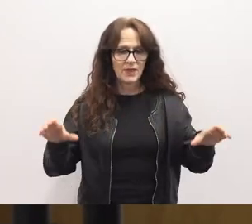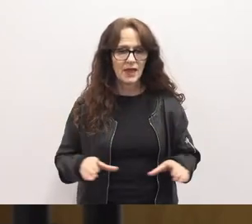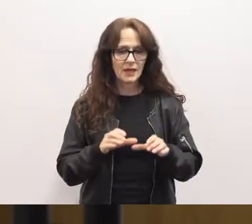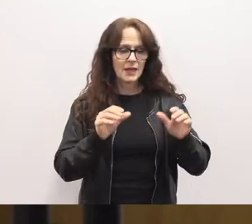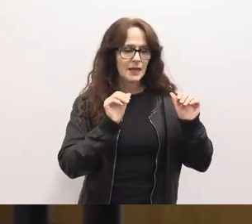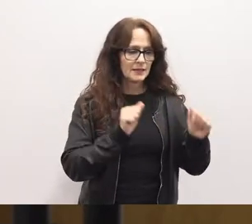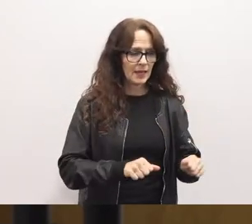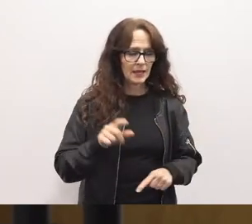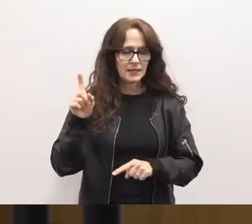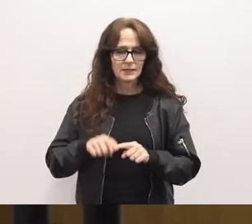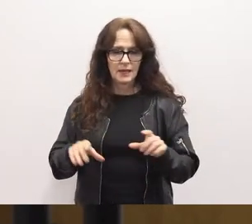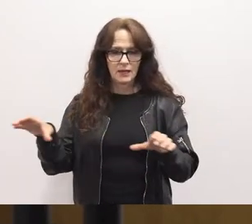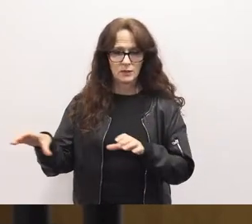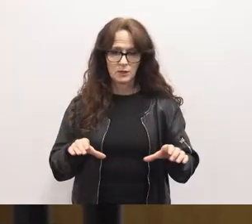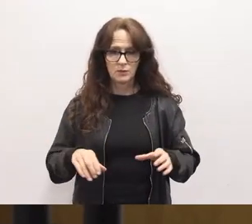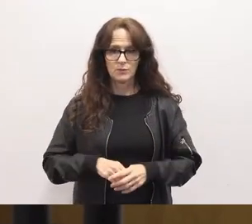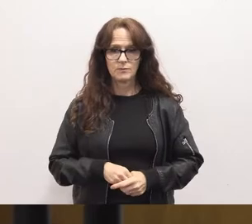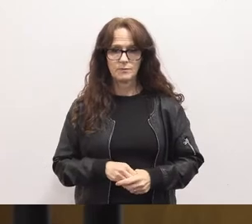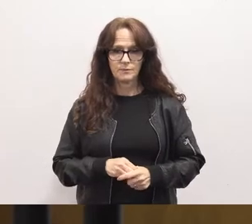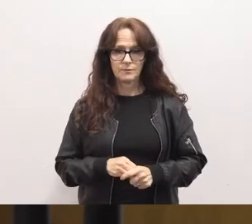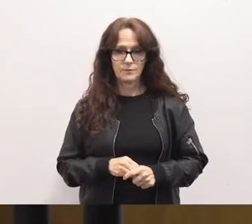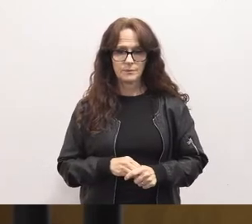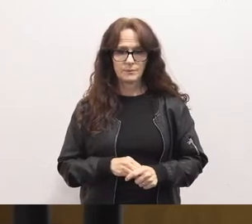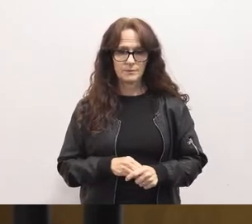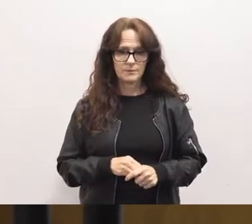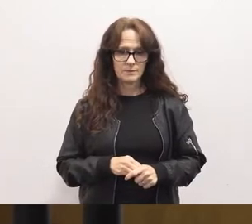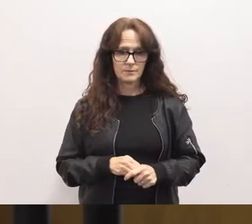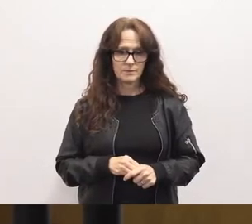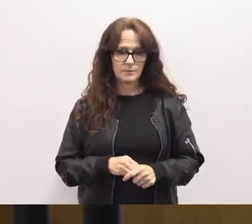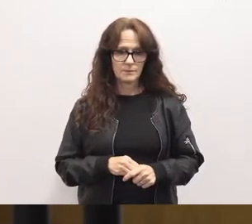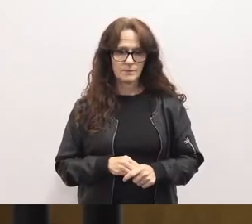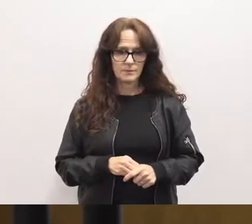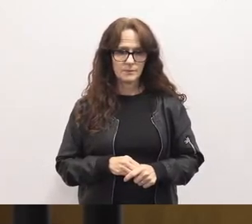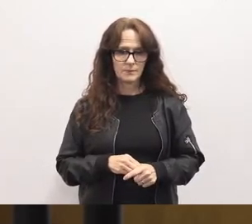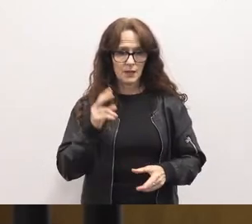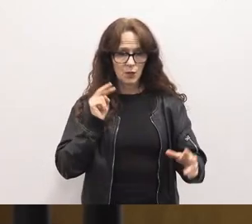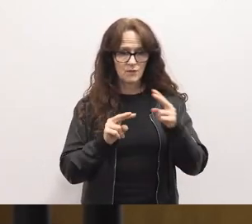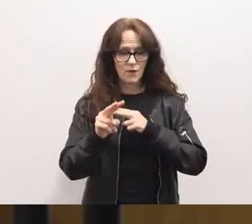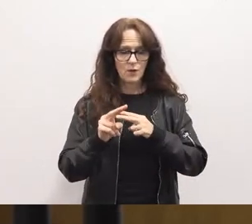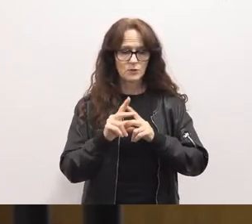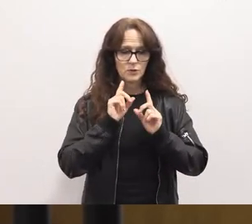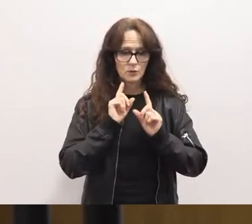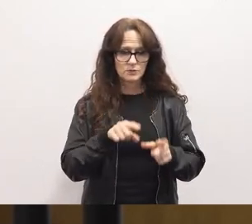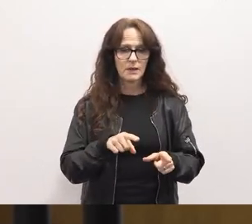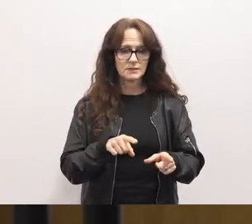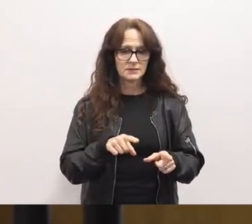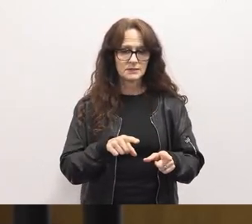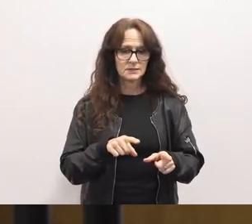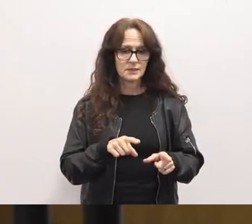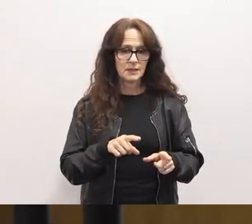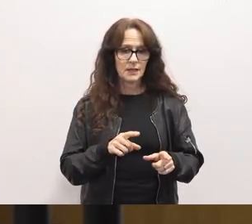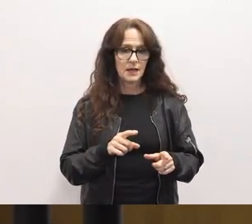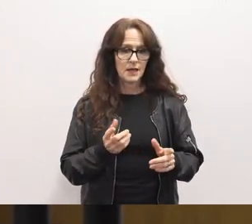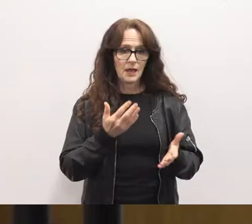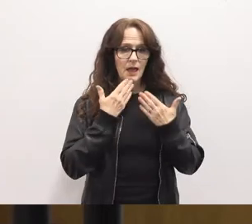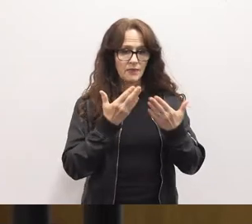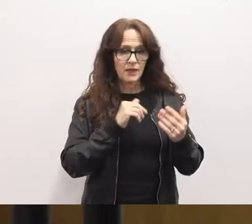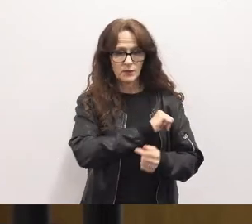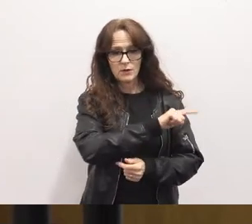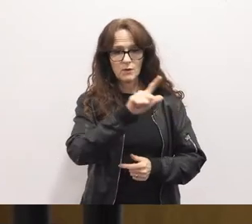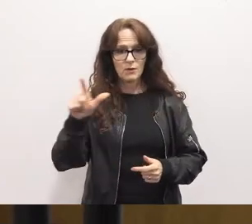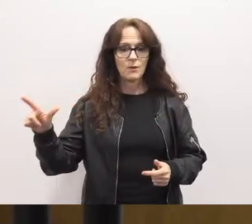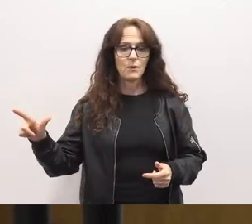can and cannot do. And so I look forward to those responses. And once again, I just want to thank